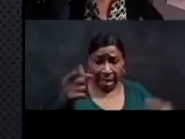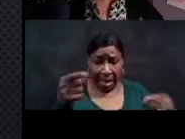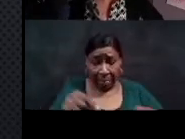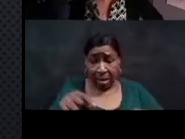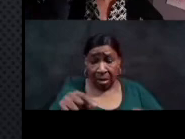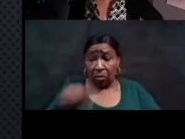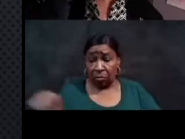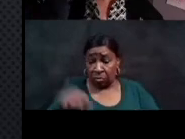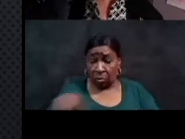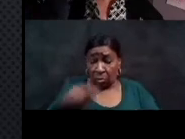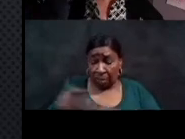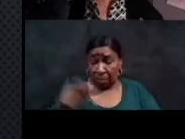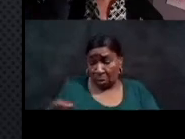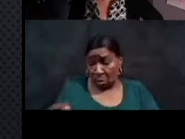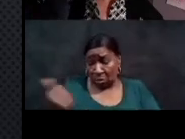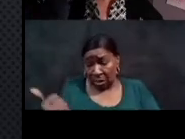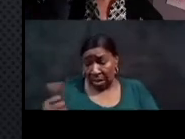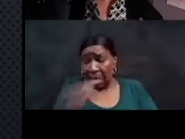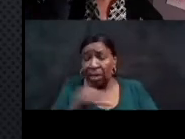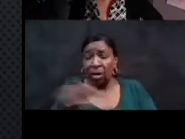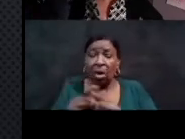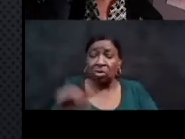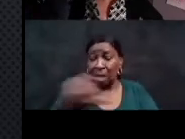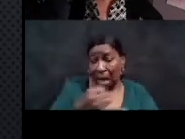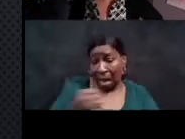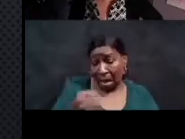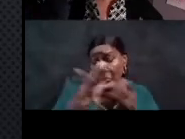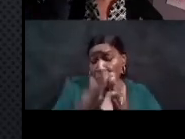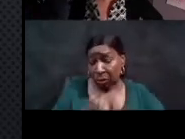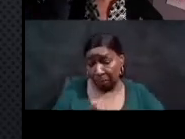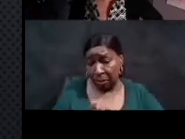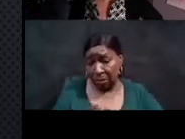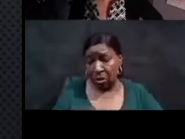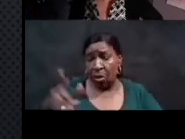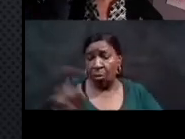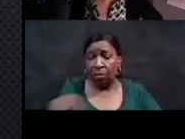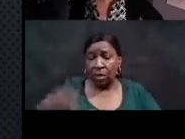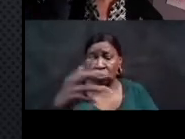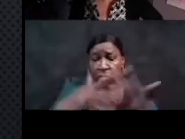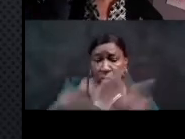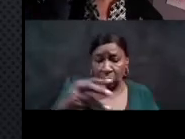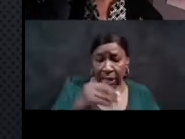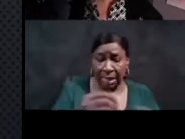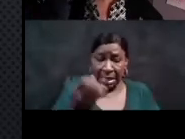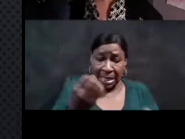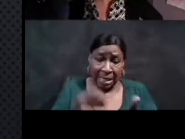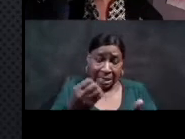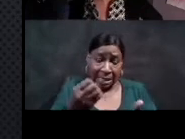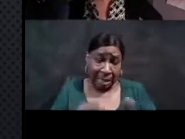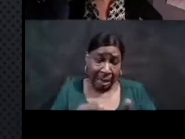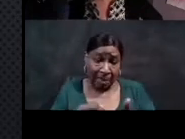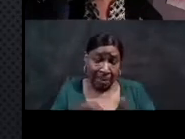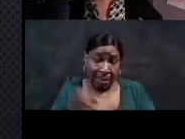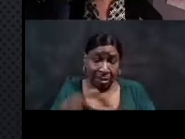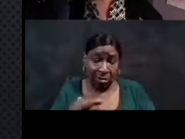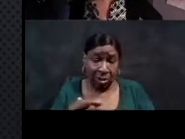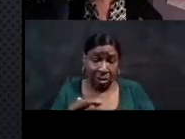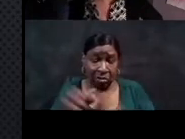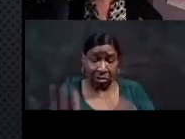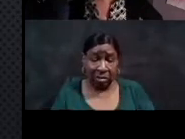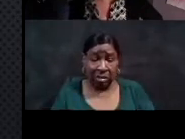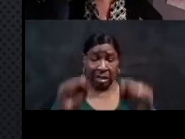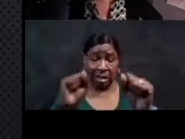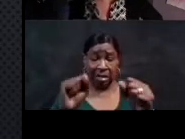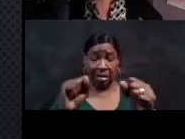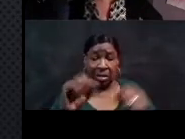also island communities where the social and economic fabric of the community was overtaken for a while by